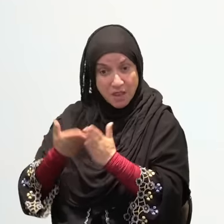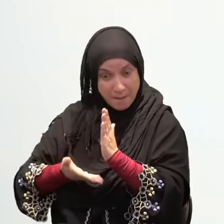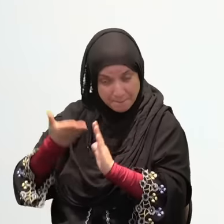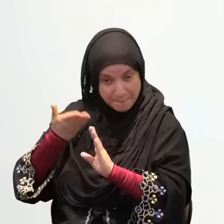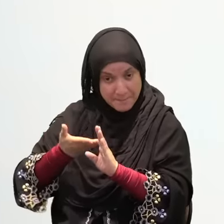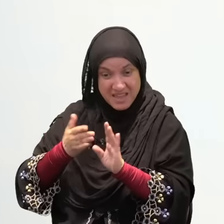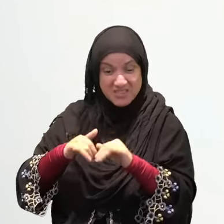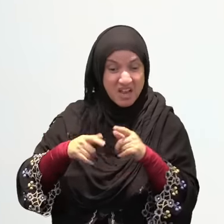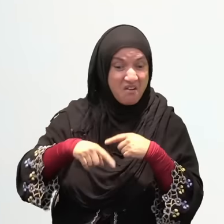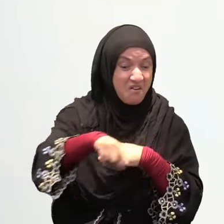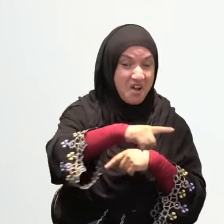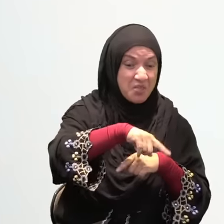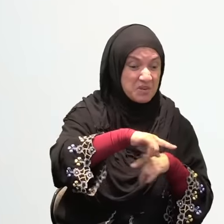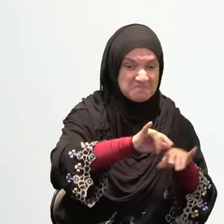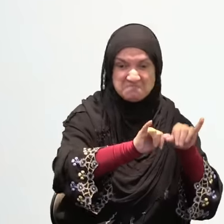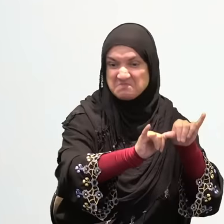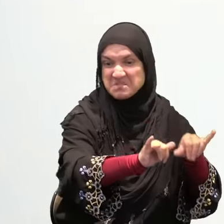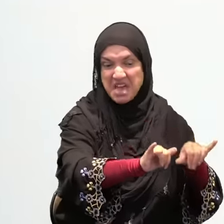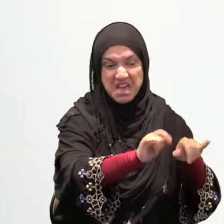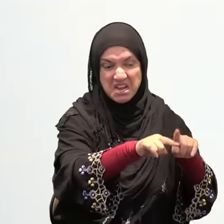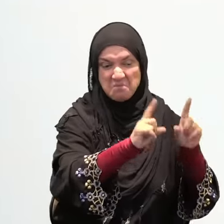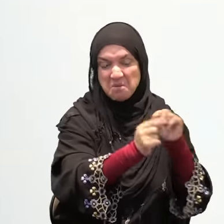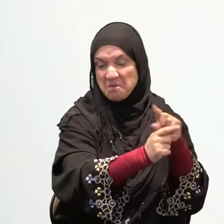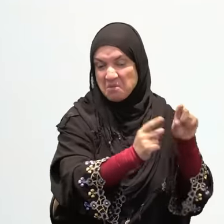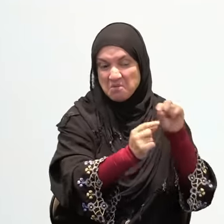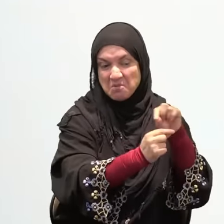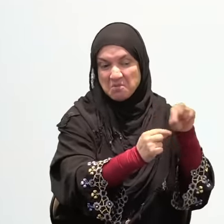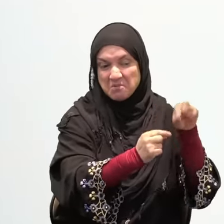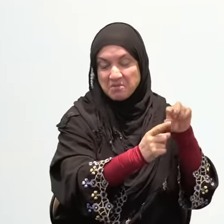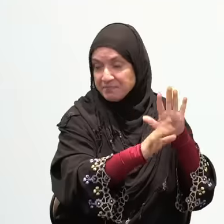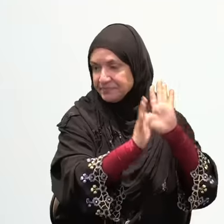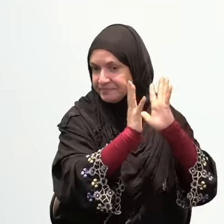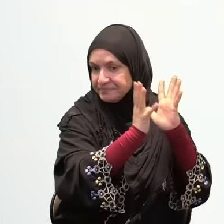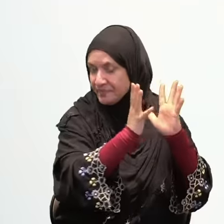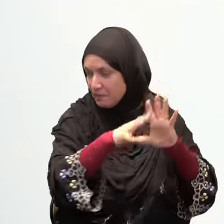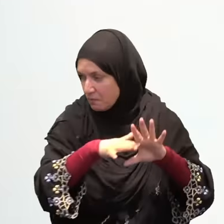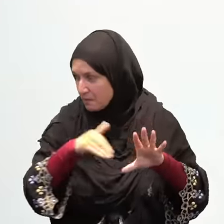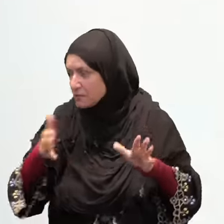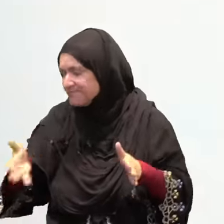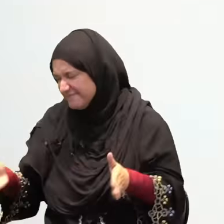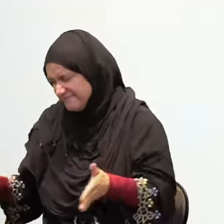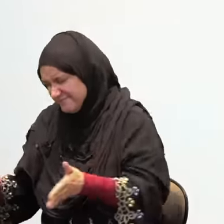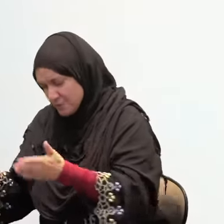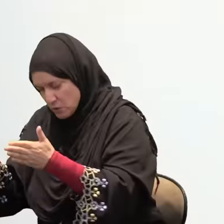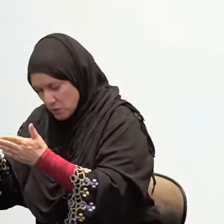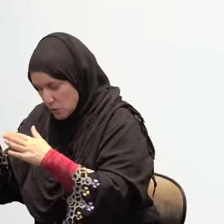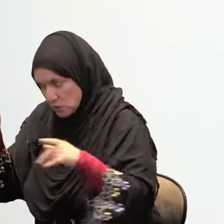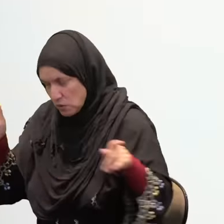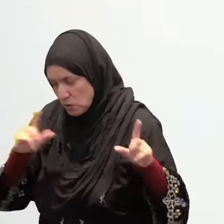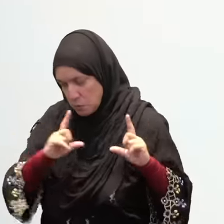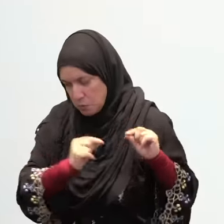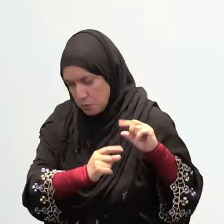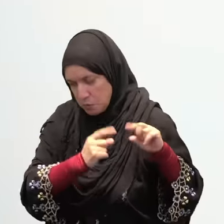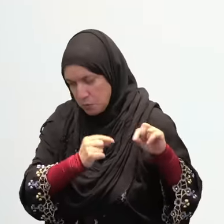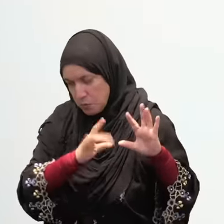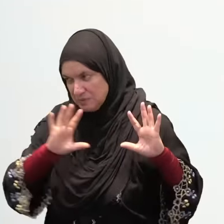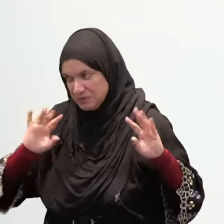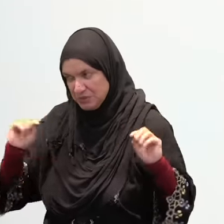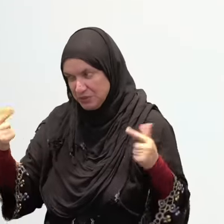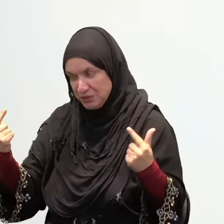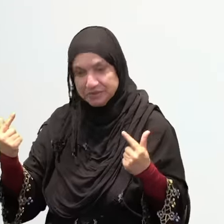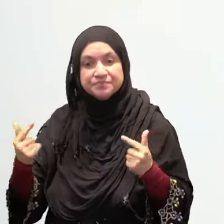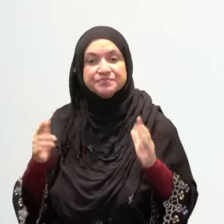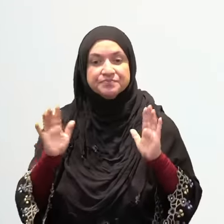exercise patience with each other also when people interpret and hear and ingest certain things that are of no benefit to